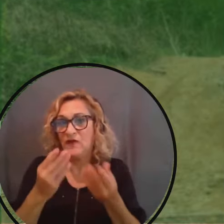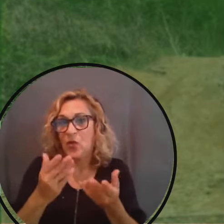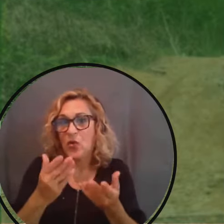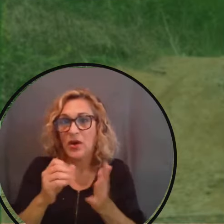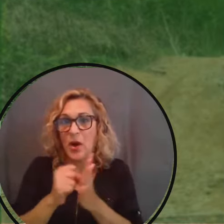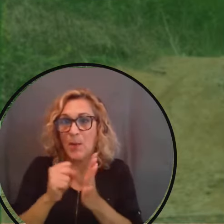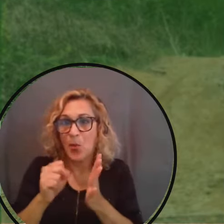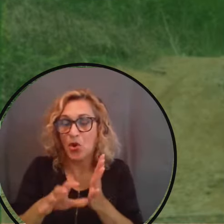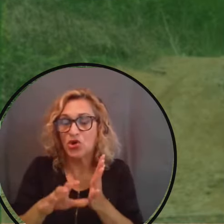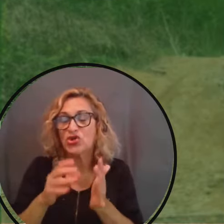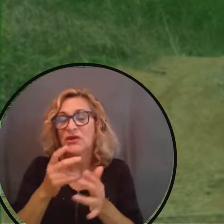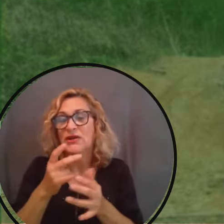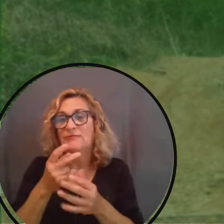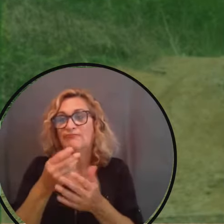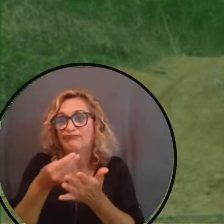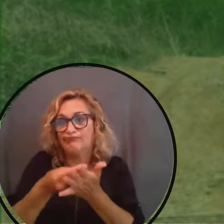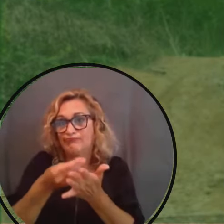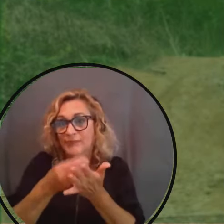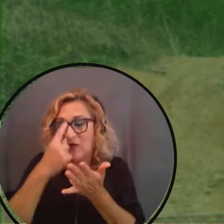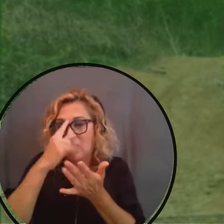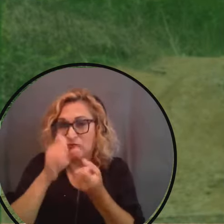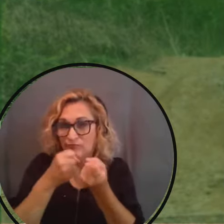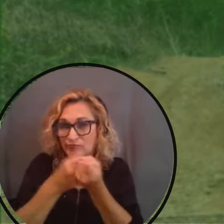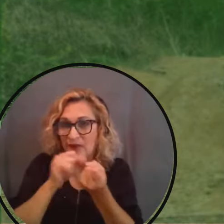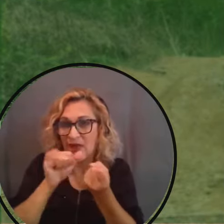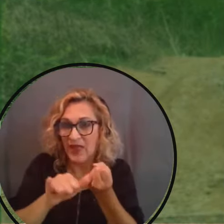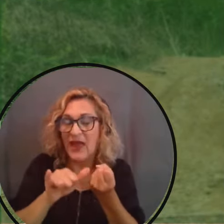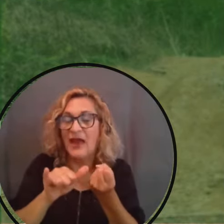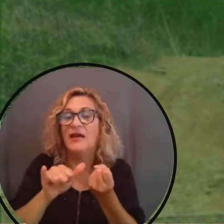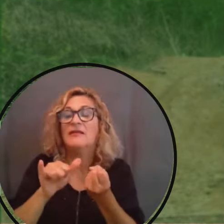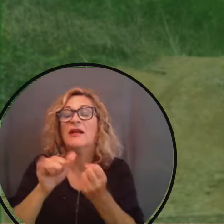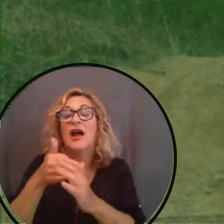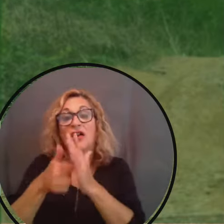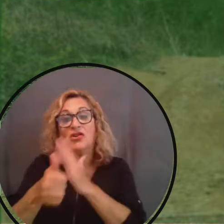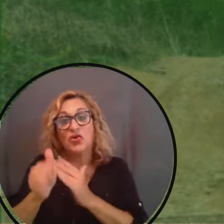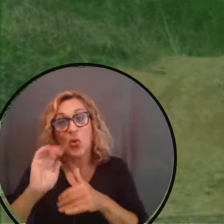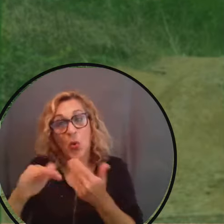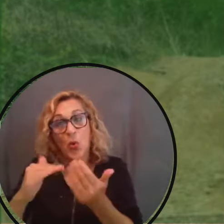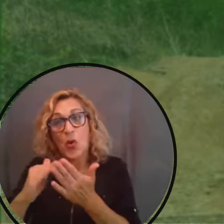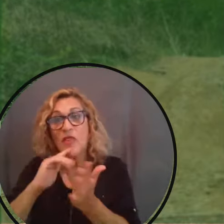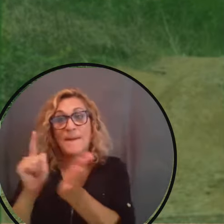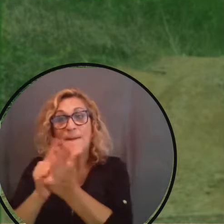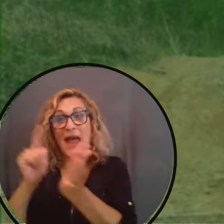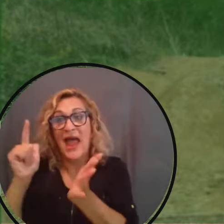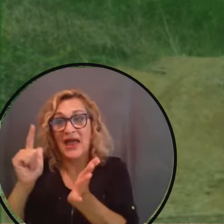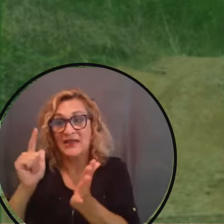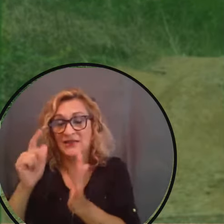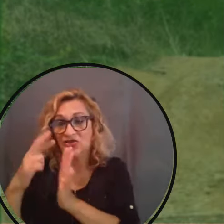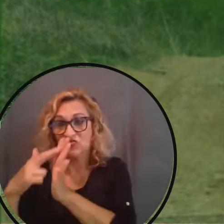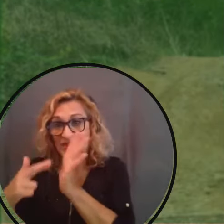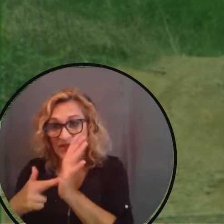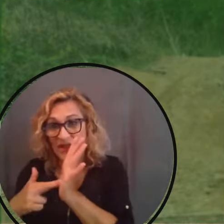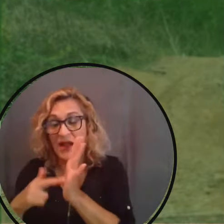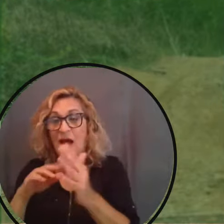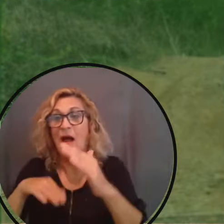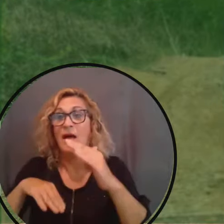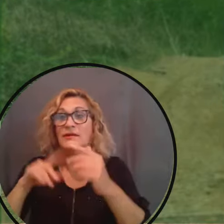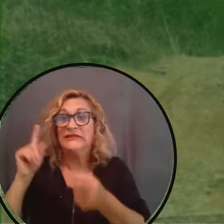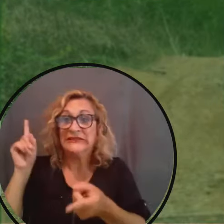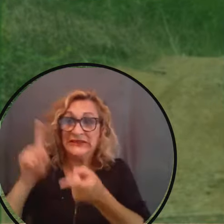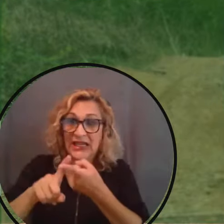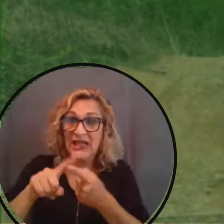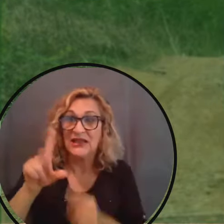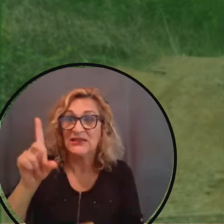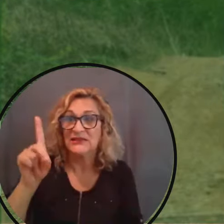under funding for abortion care, even under all of these bans and restrictions, up until the Dobbs decision, which was the